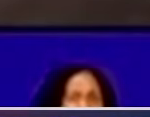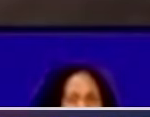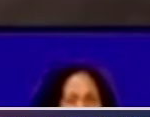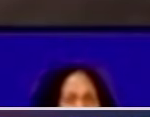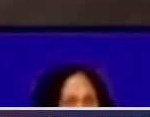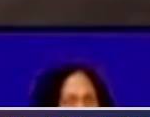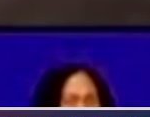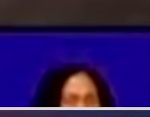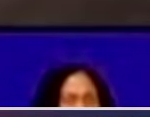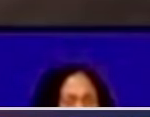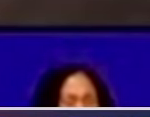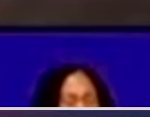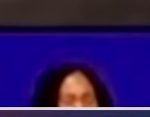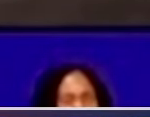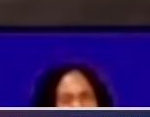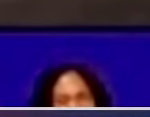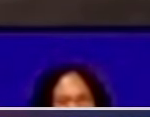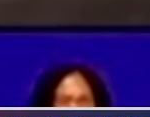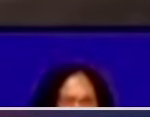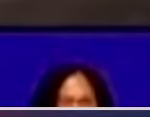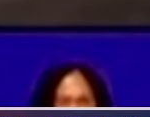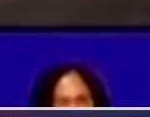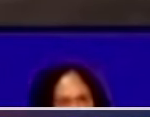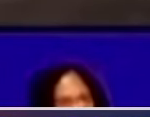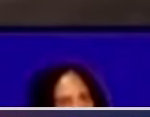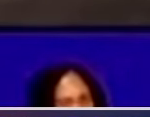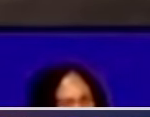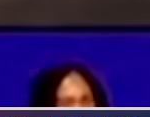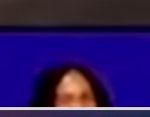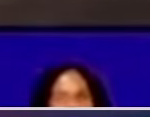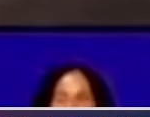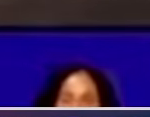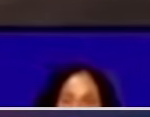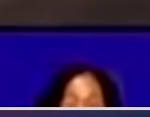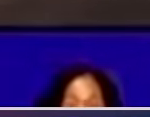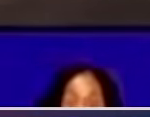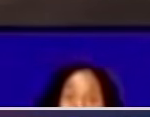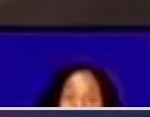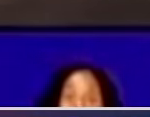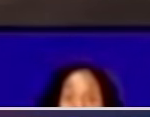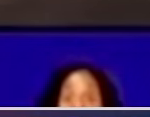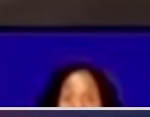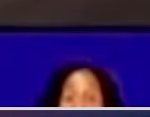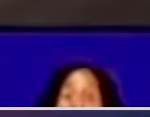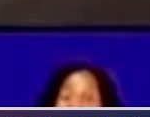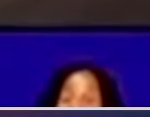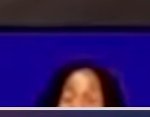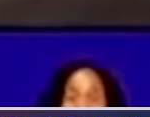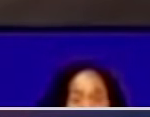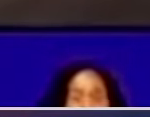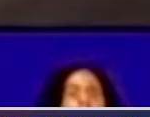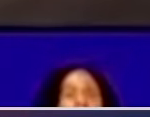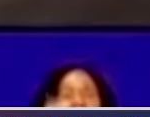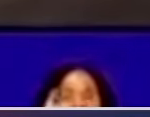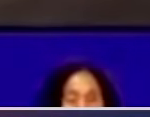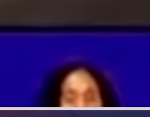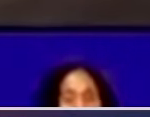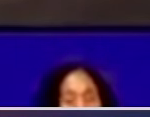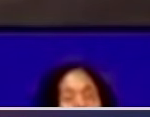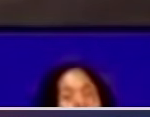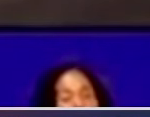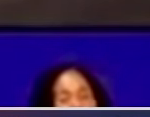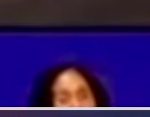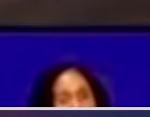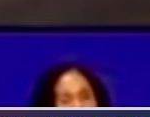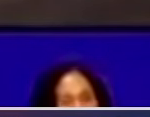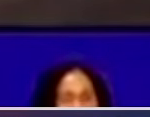on her shoulders. You should hold her accountable, but instead you simply redeployed her to public service and administration,